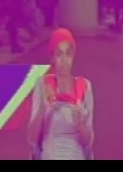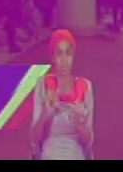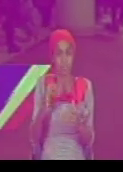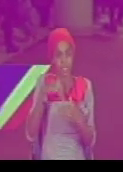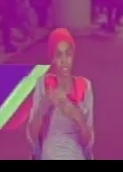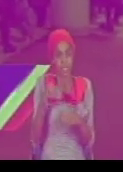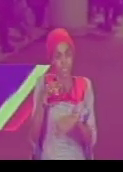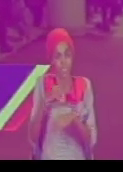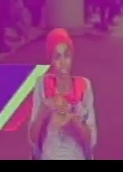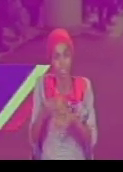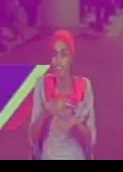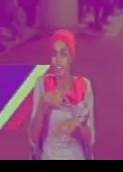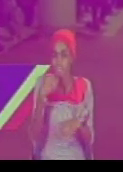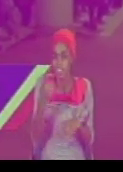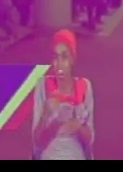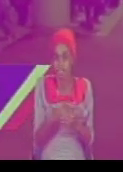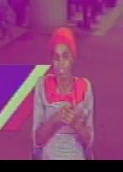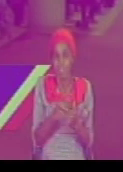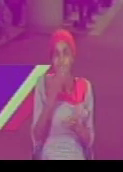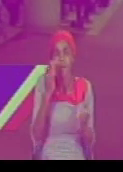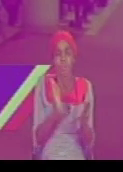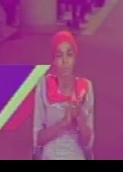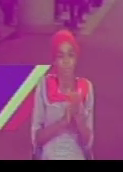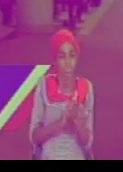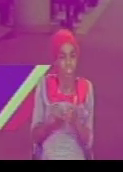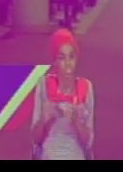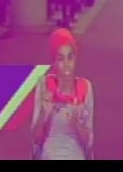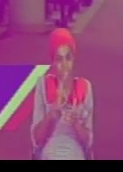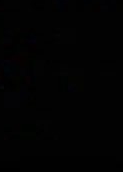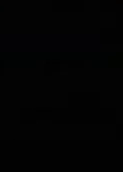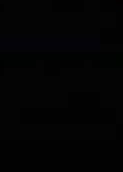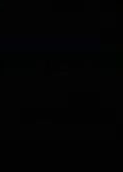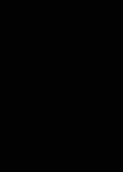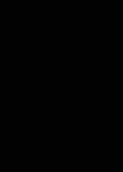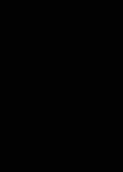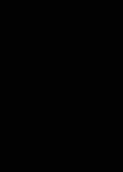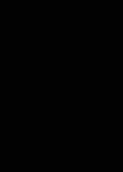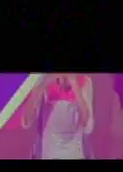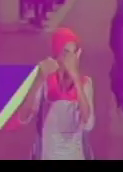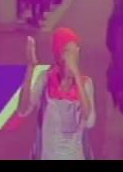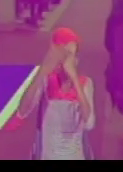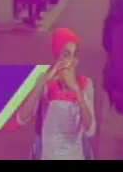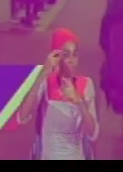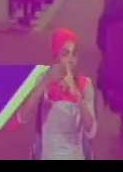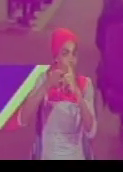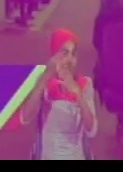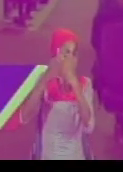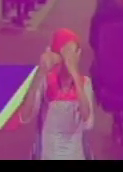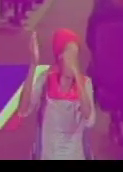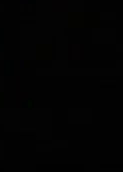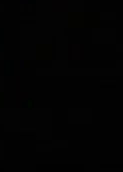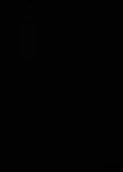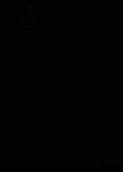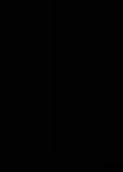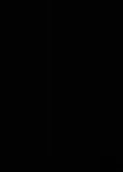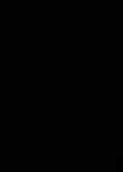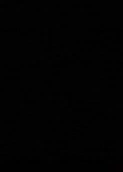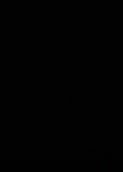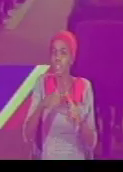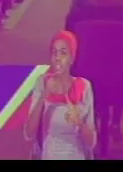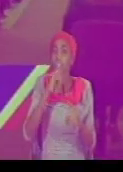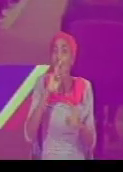says, praise ye the Lord in the heavens, from the heavens. Now when you are praising the Lord, you have to